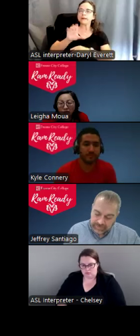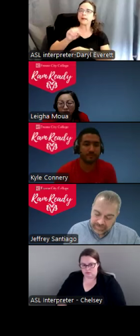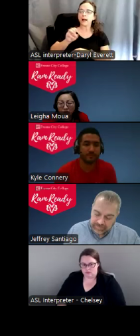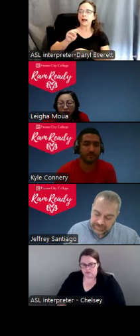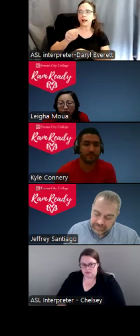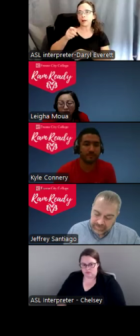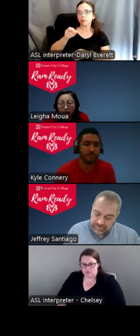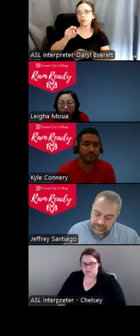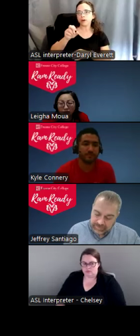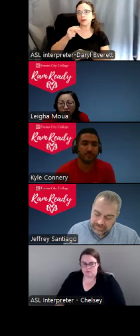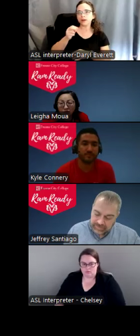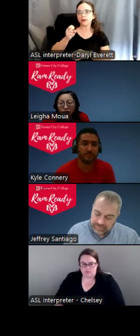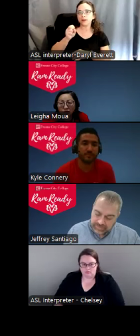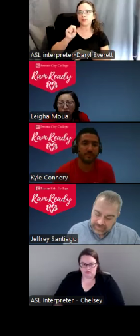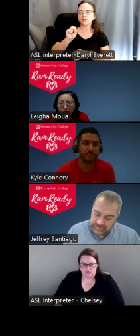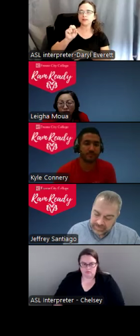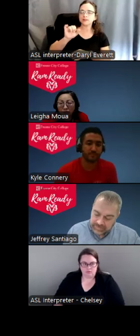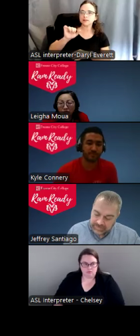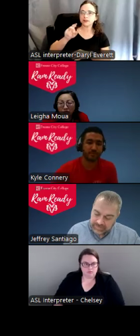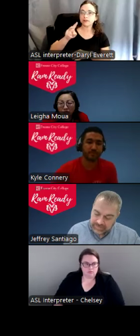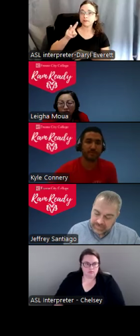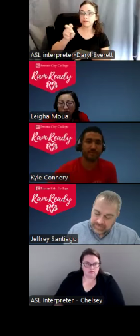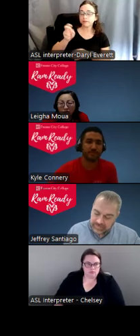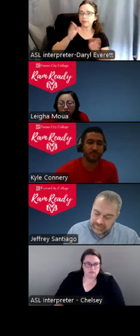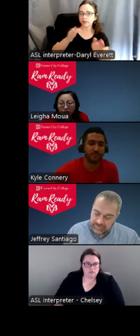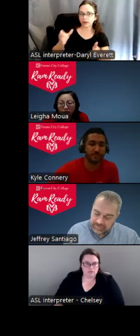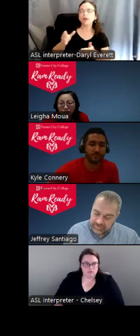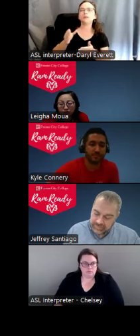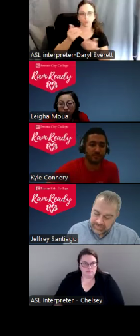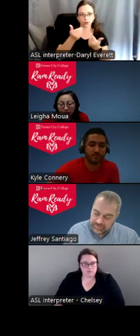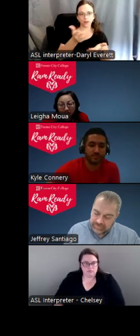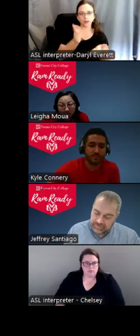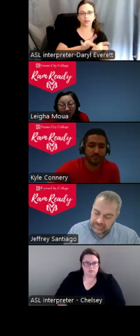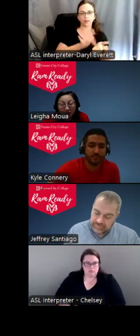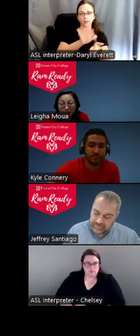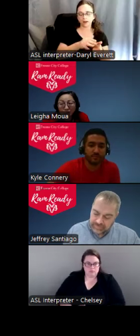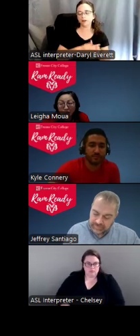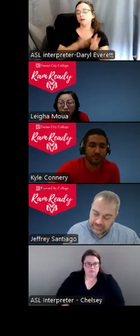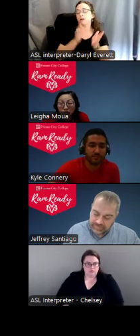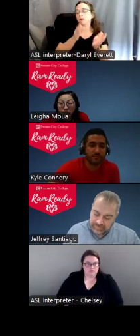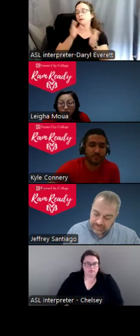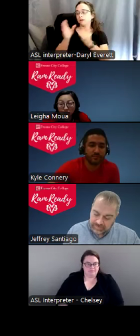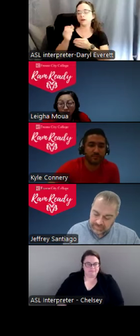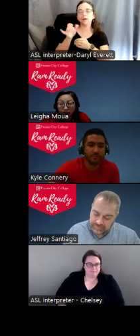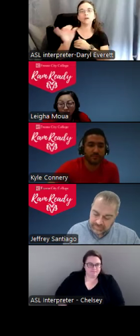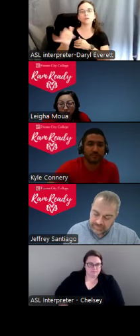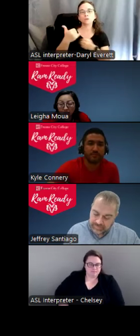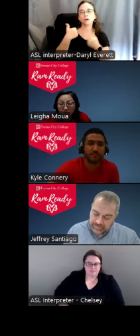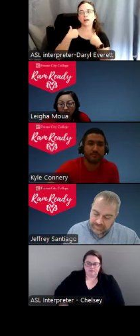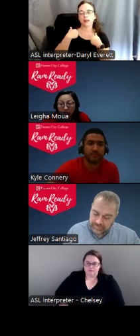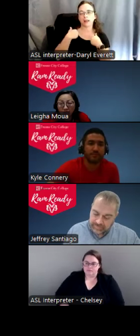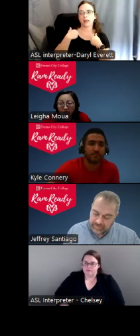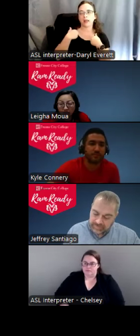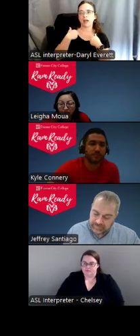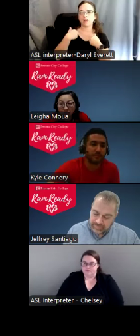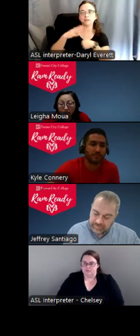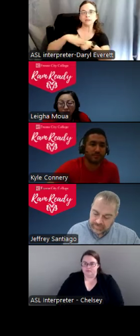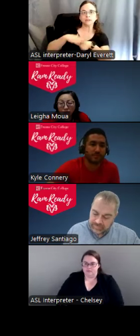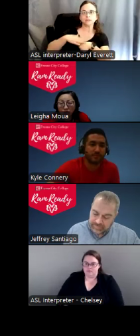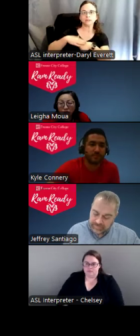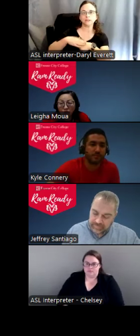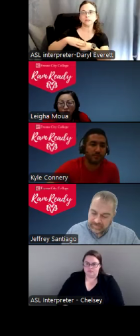that you would click for this. And we do have probation counseling. So sometimes students do fall into probation and they need to